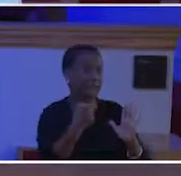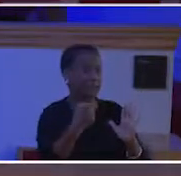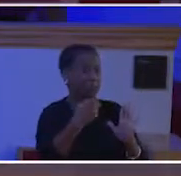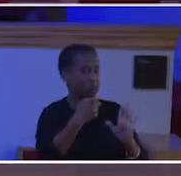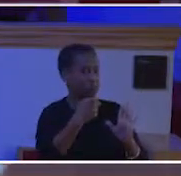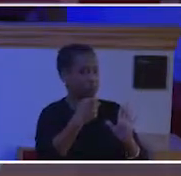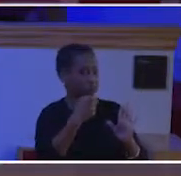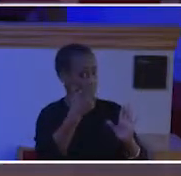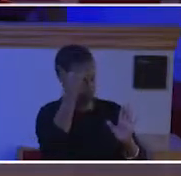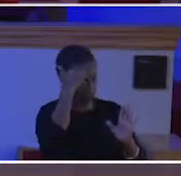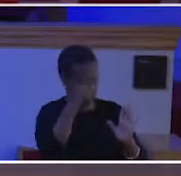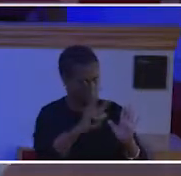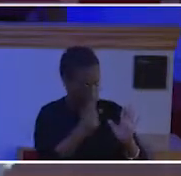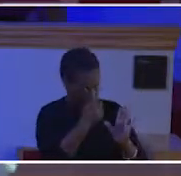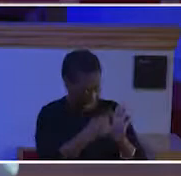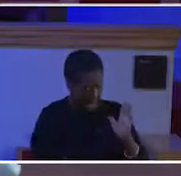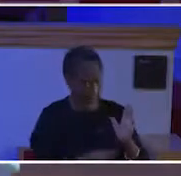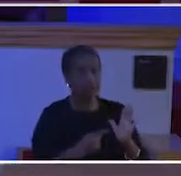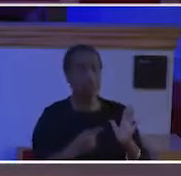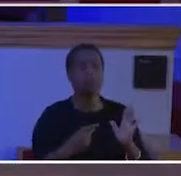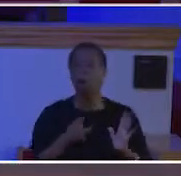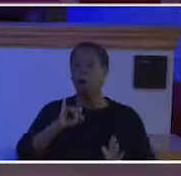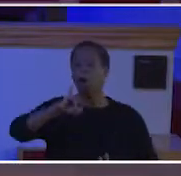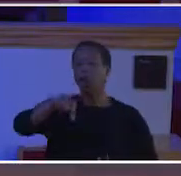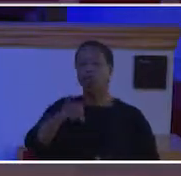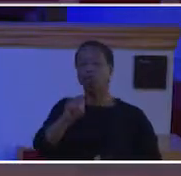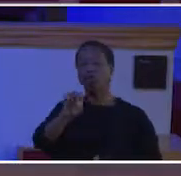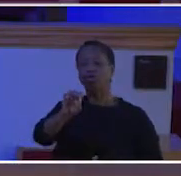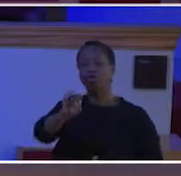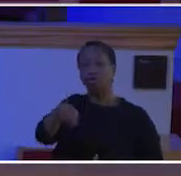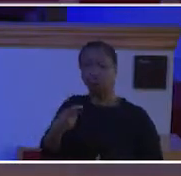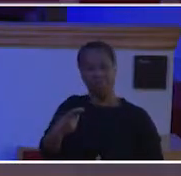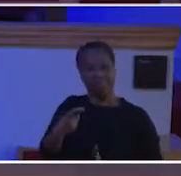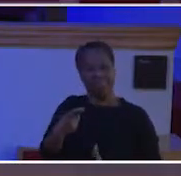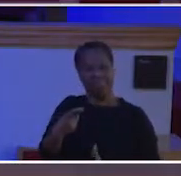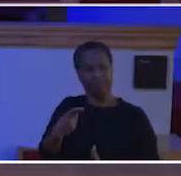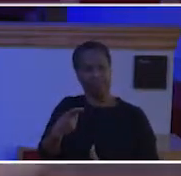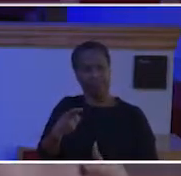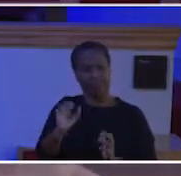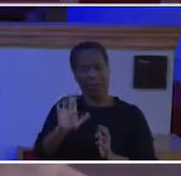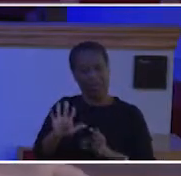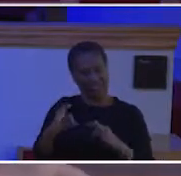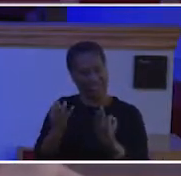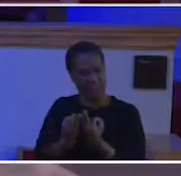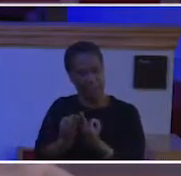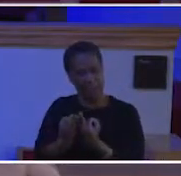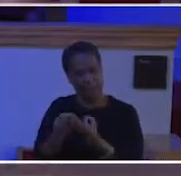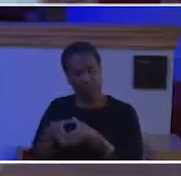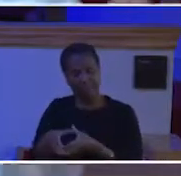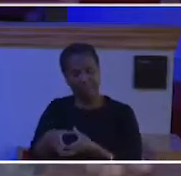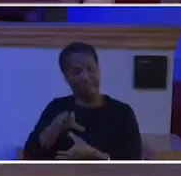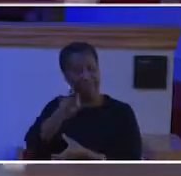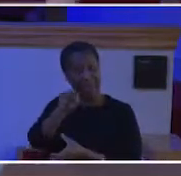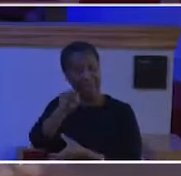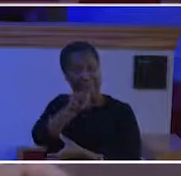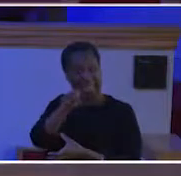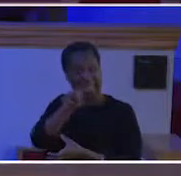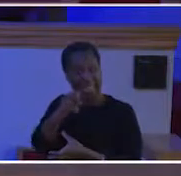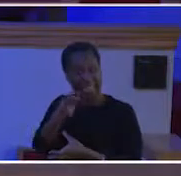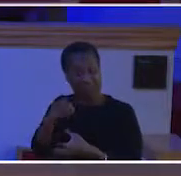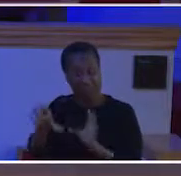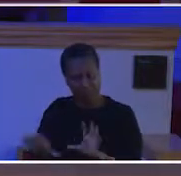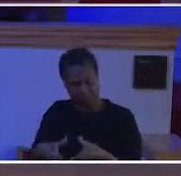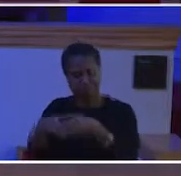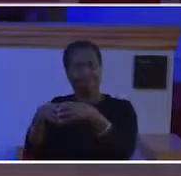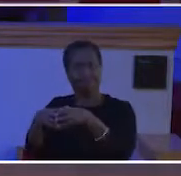Joseph uproots the family from Nazareth to Bethlehem. It's not really the